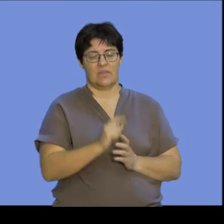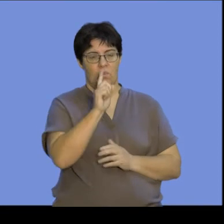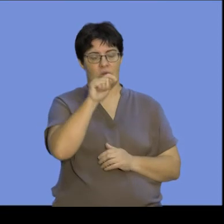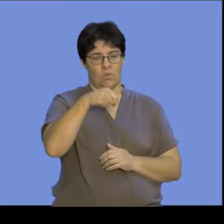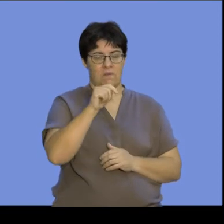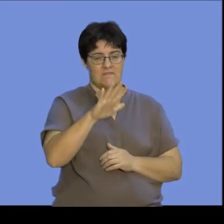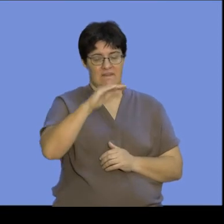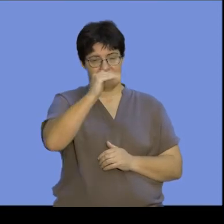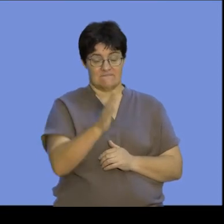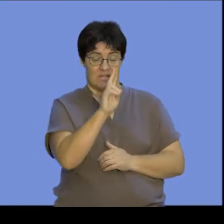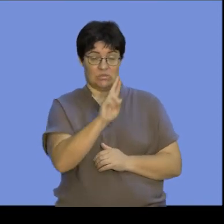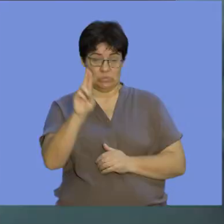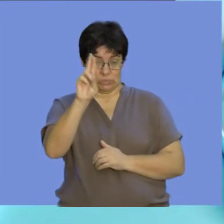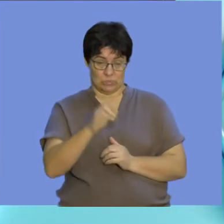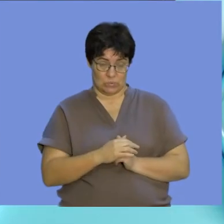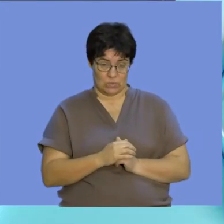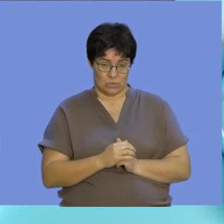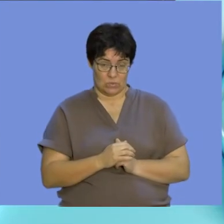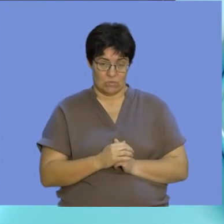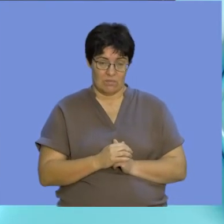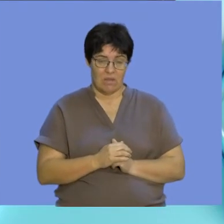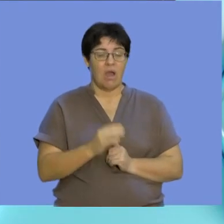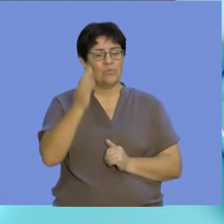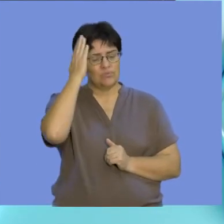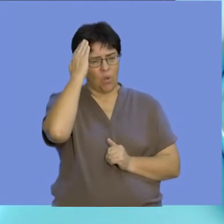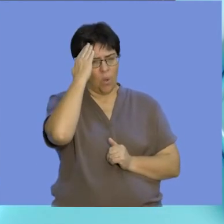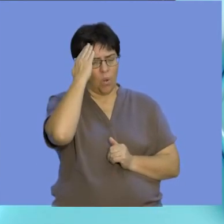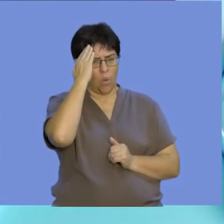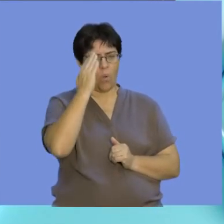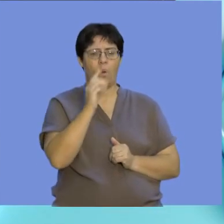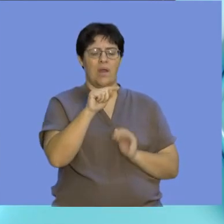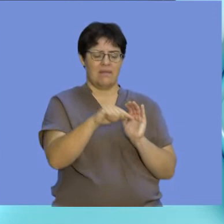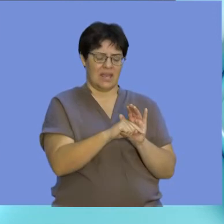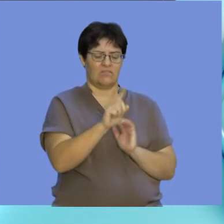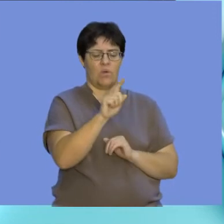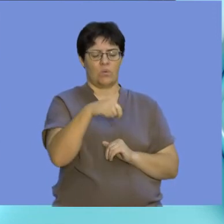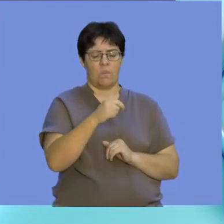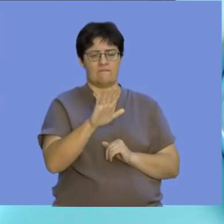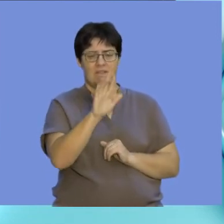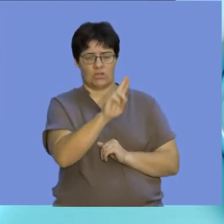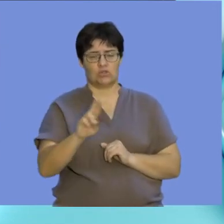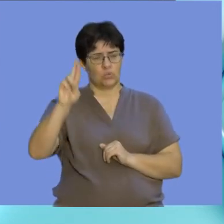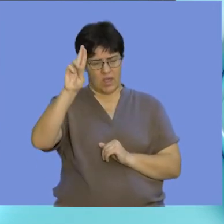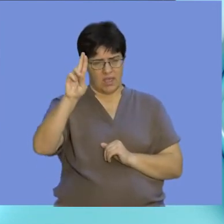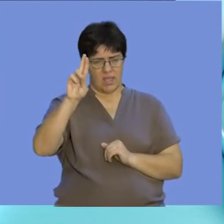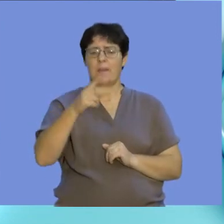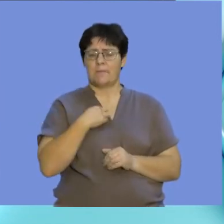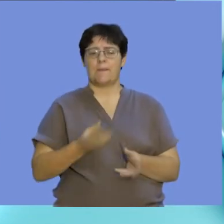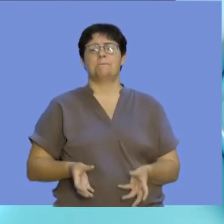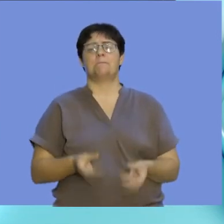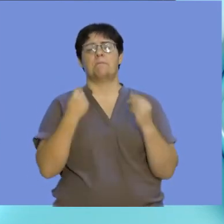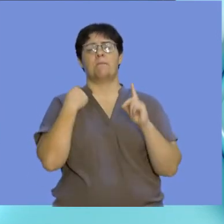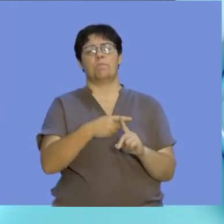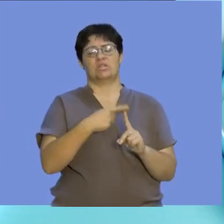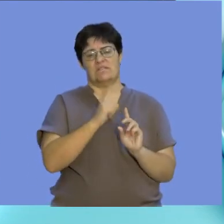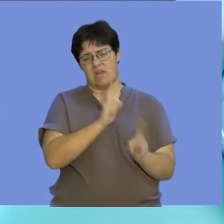I know that when I go 1.5, negative 1.5 squared, I'm going to get a positive